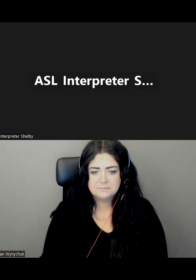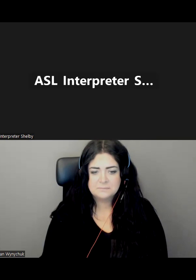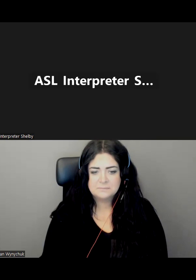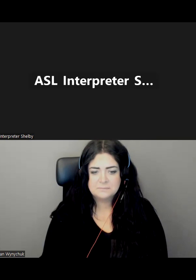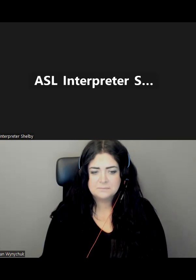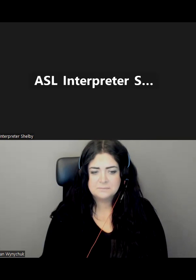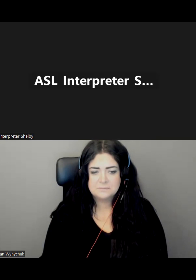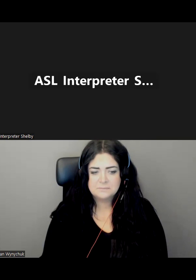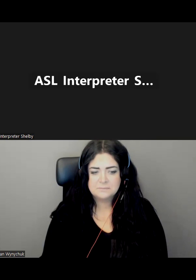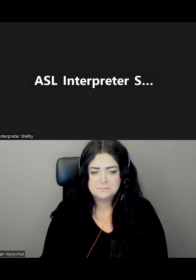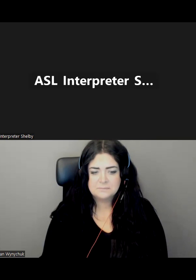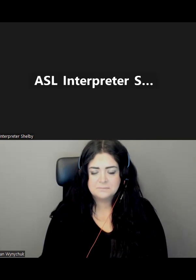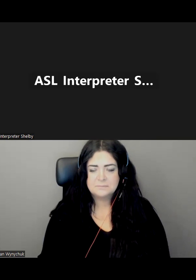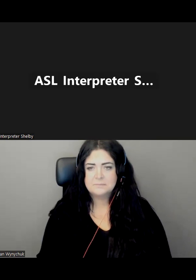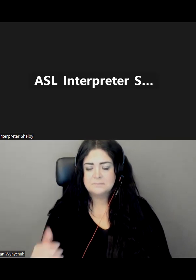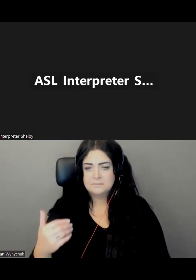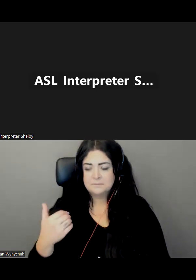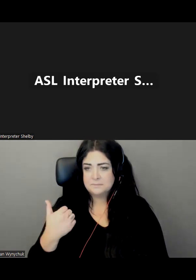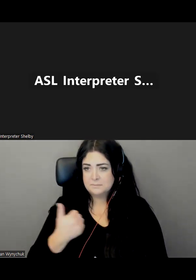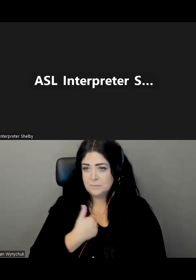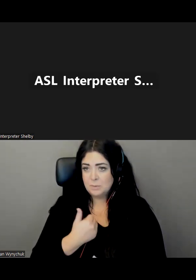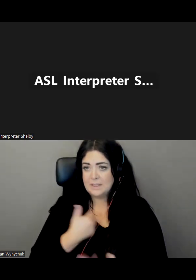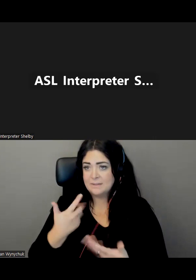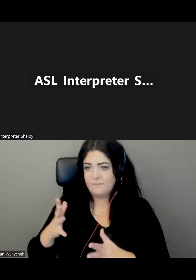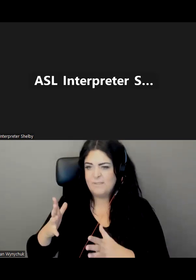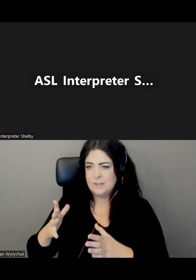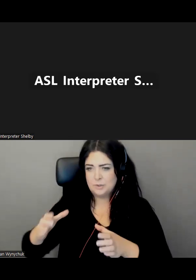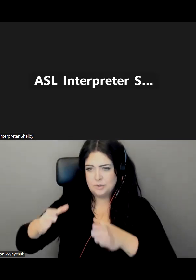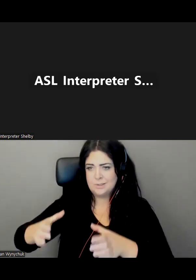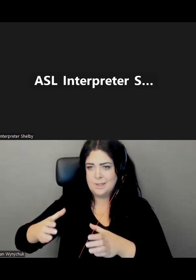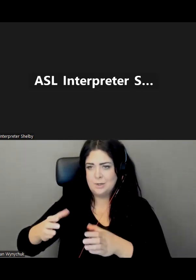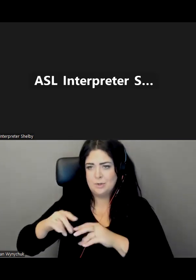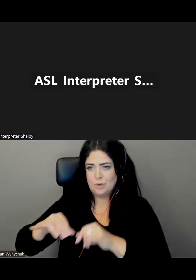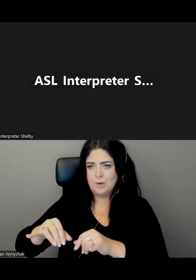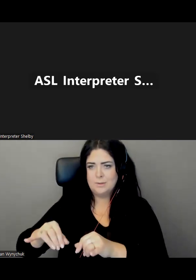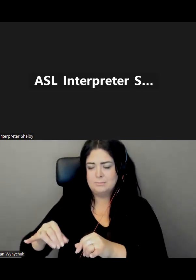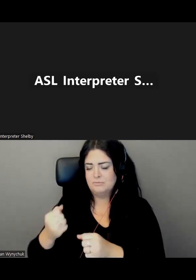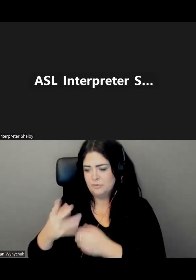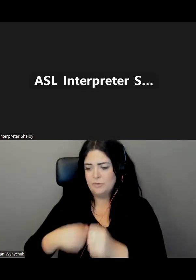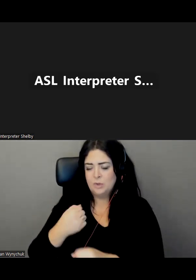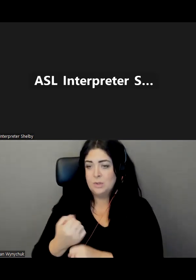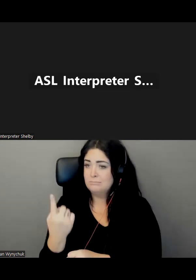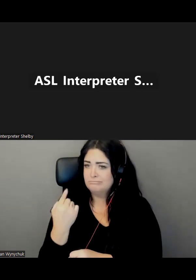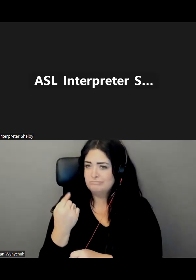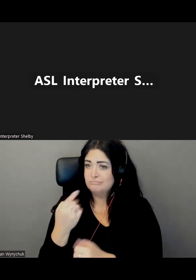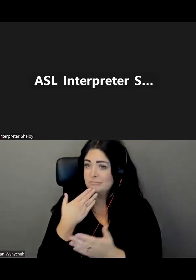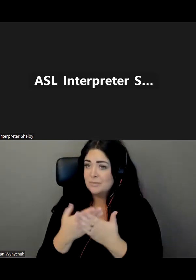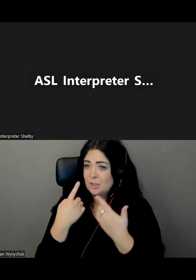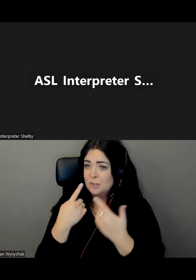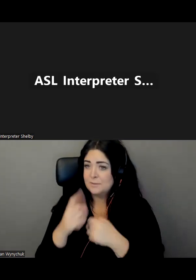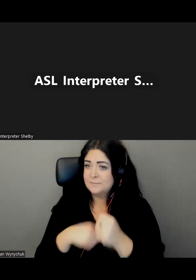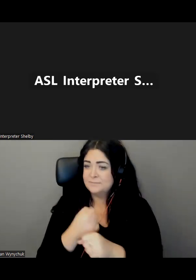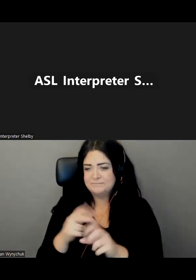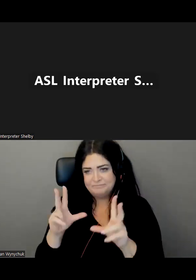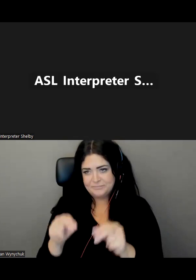for the past couple of years. Some years I am successful, other years I'm not. I just, last year was not a successful year for me at all. However,